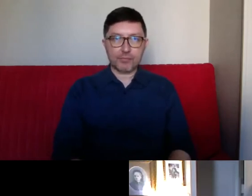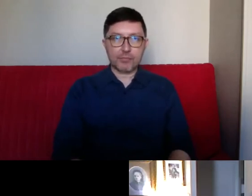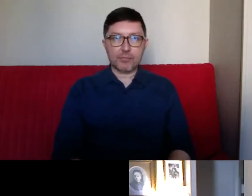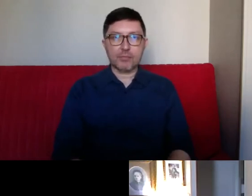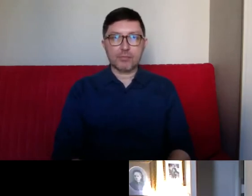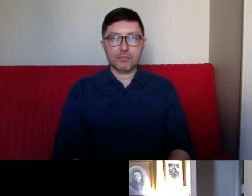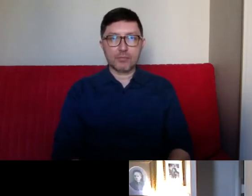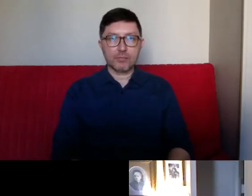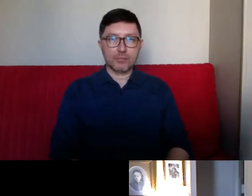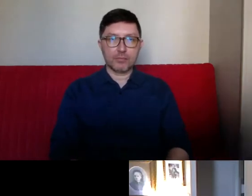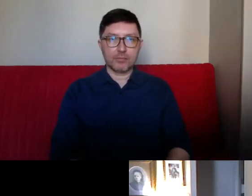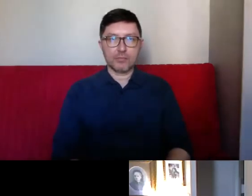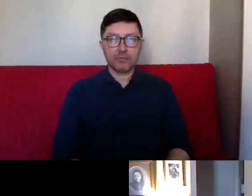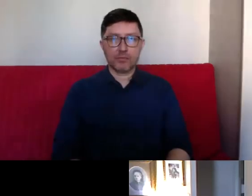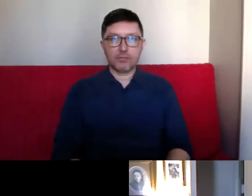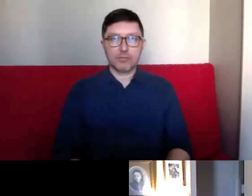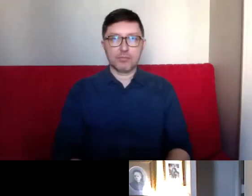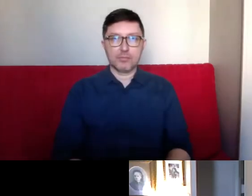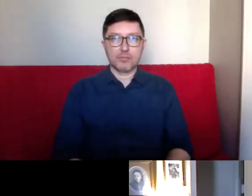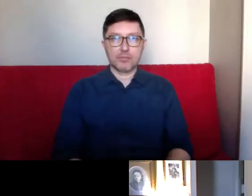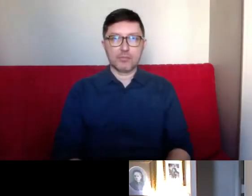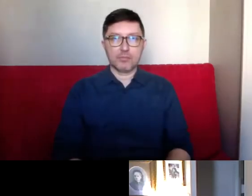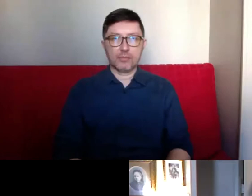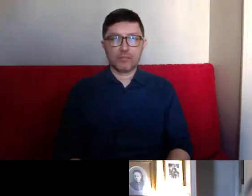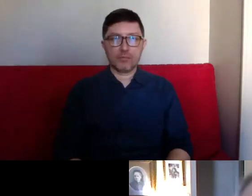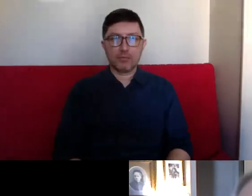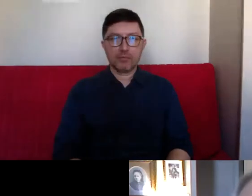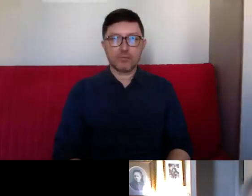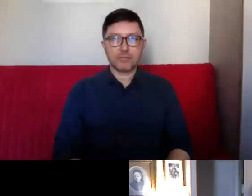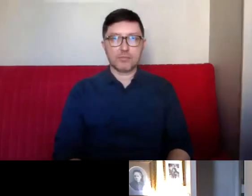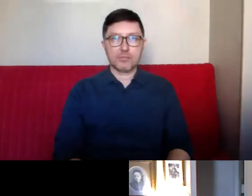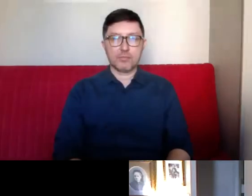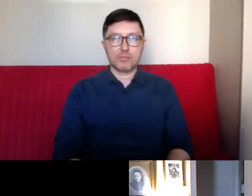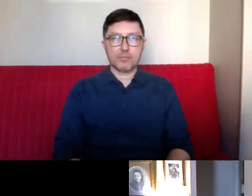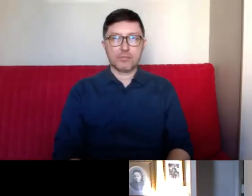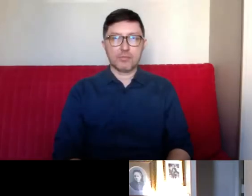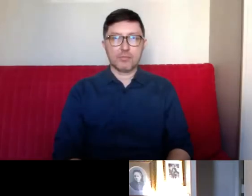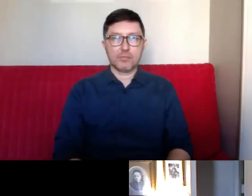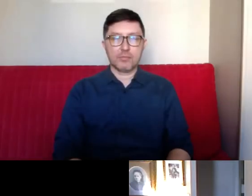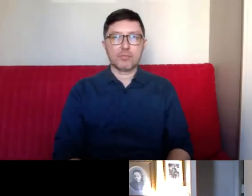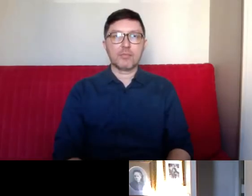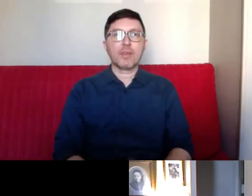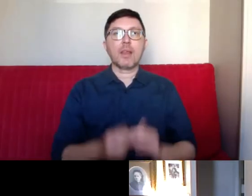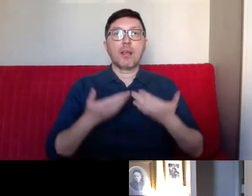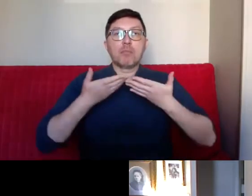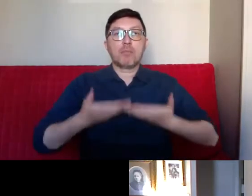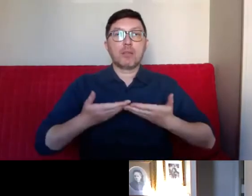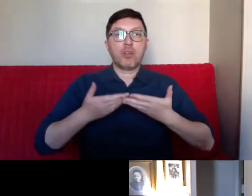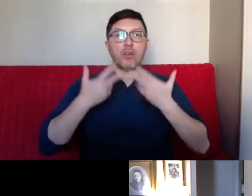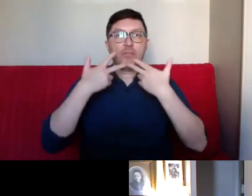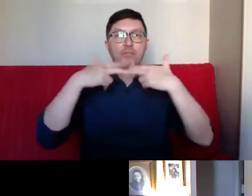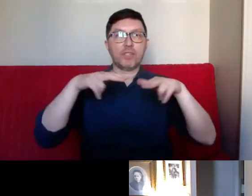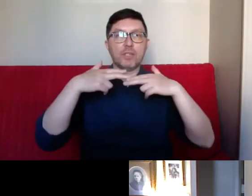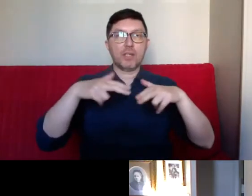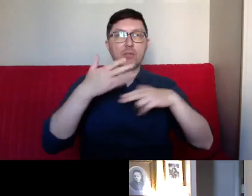So now, after Madame Guillaume, we have a pre-recorded video from Monsieur Pascal